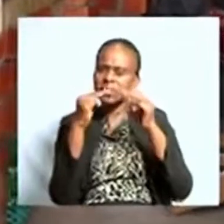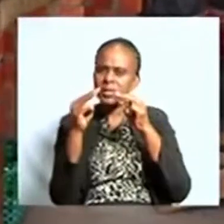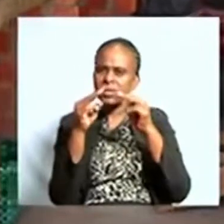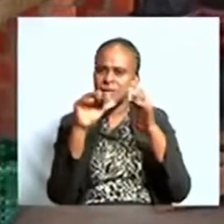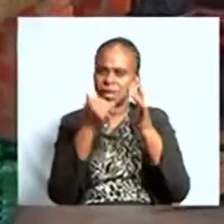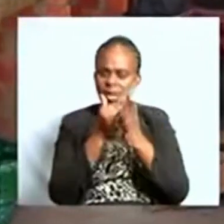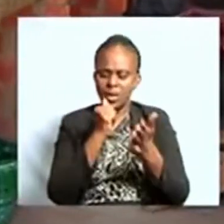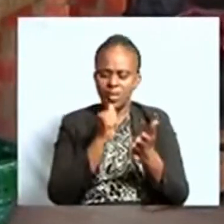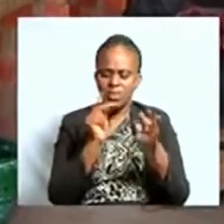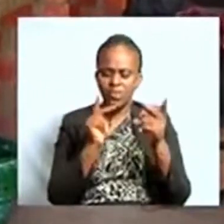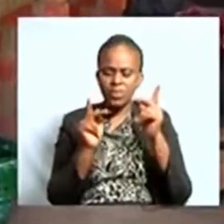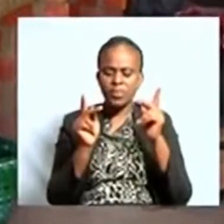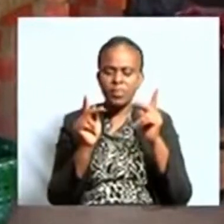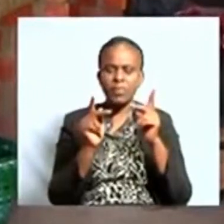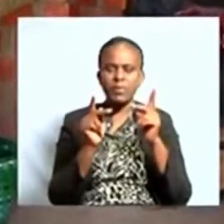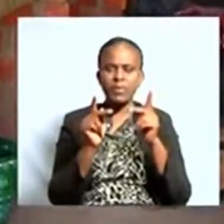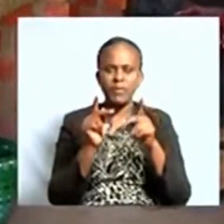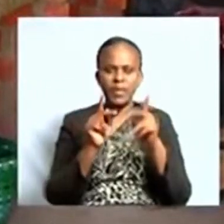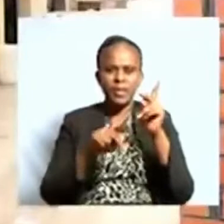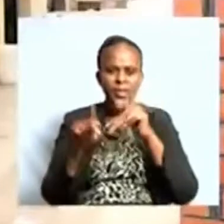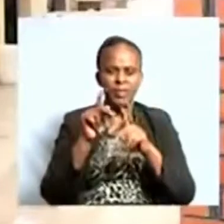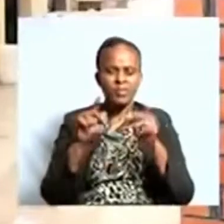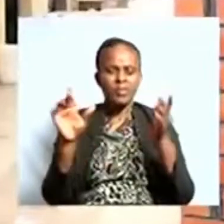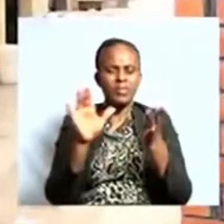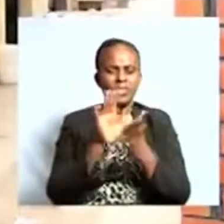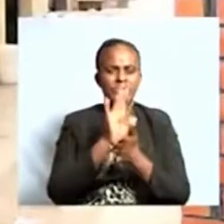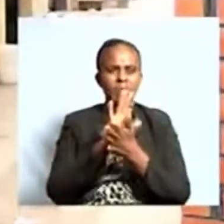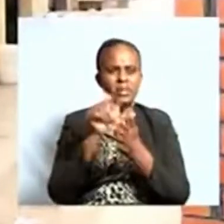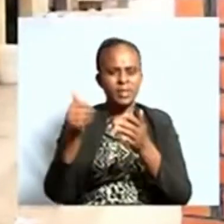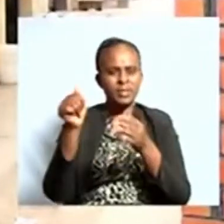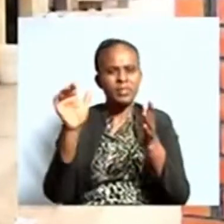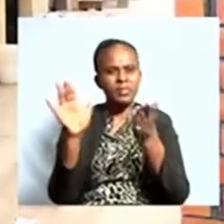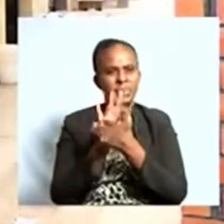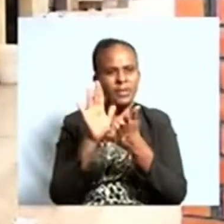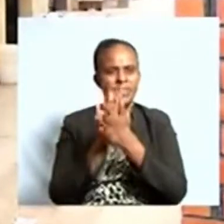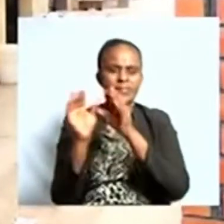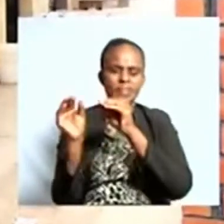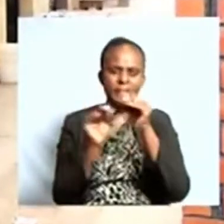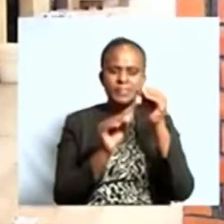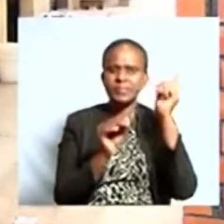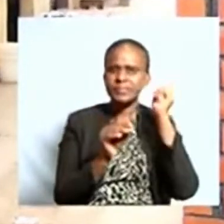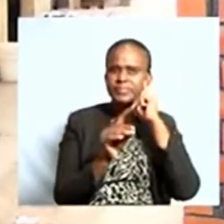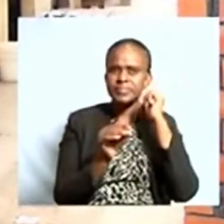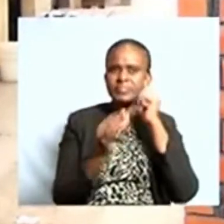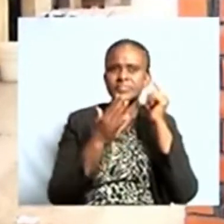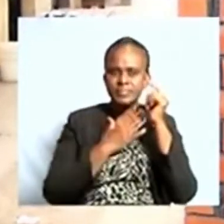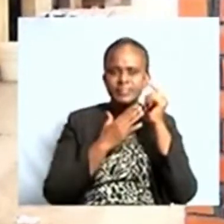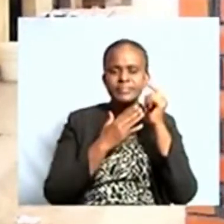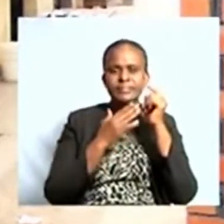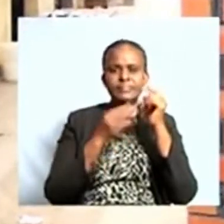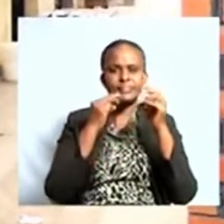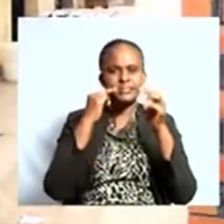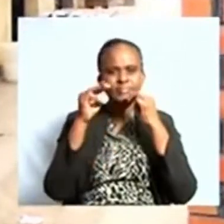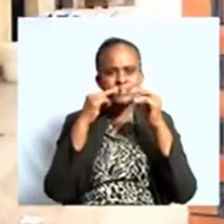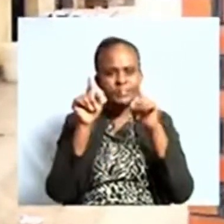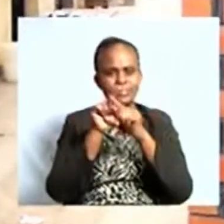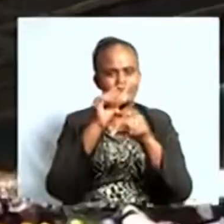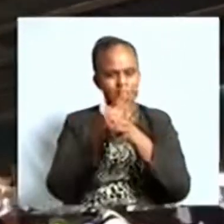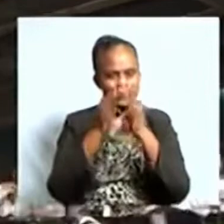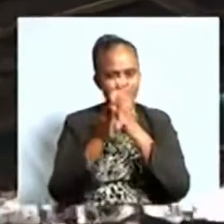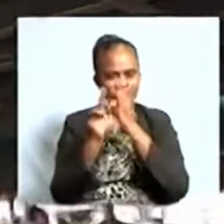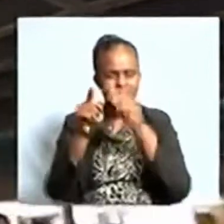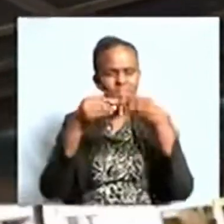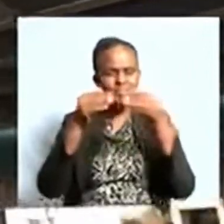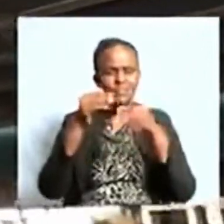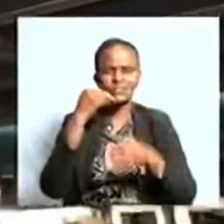people were taking the message, and quickly they moved in, listened to my message, and constructed this market.